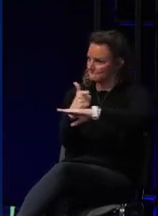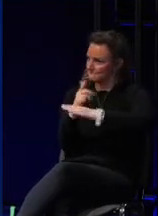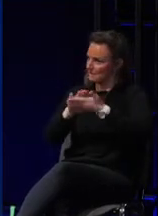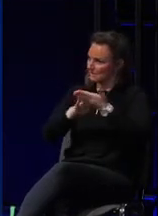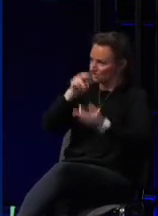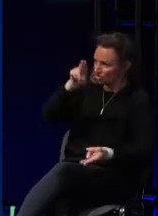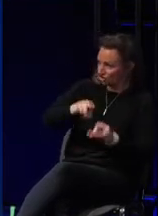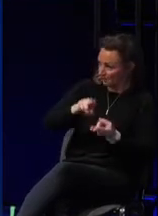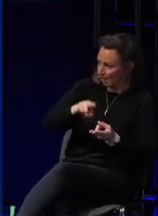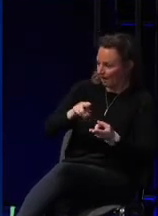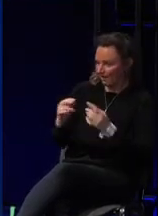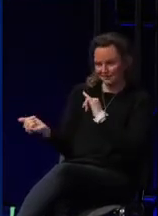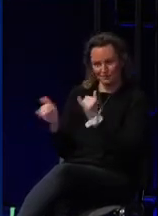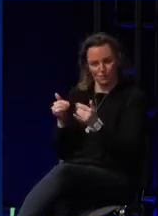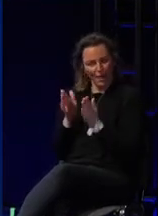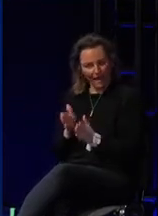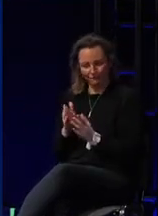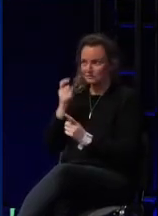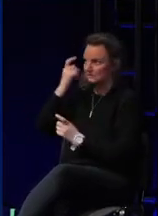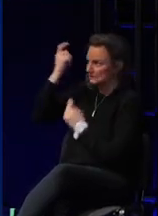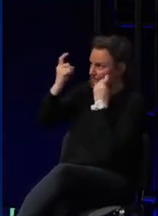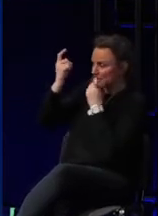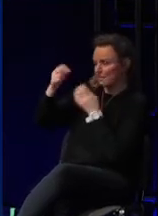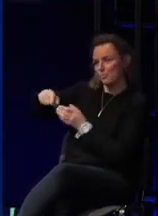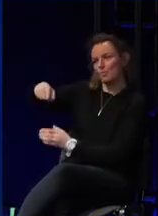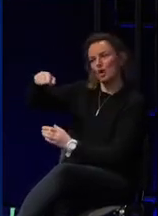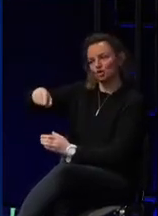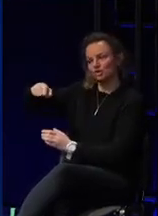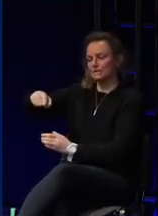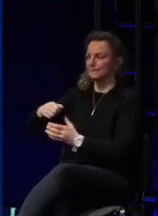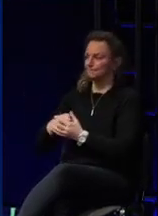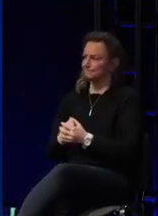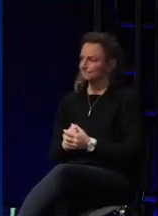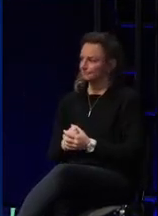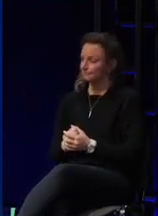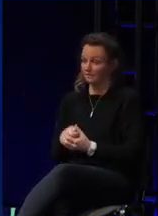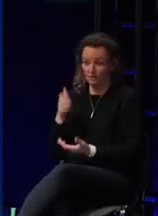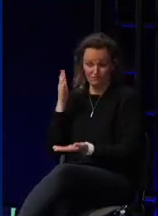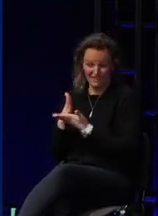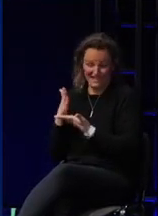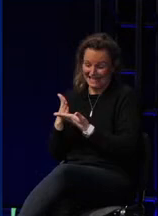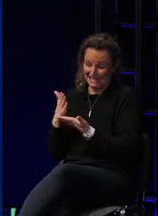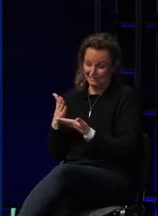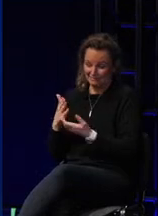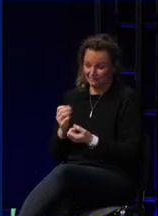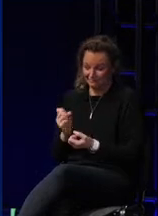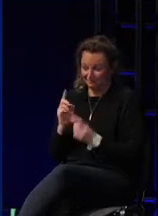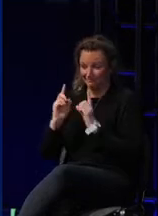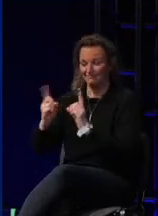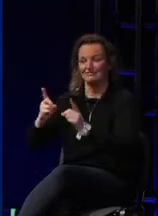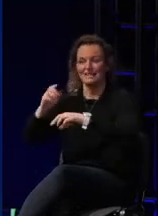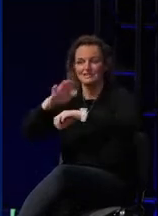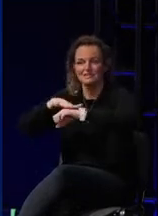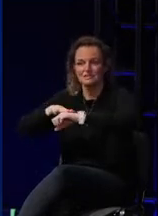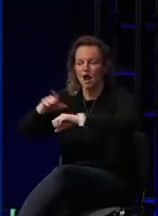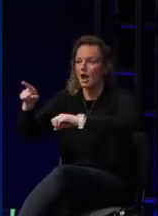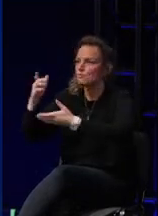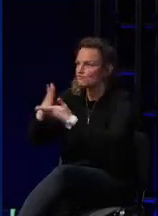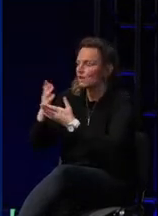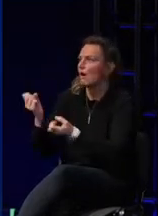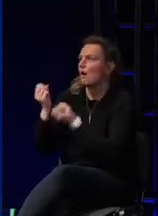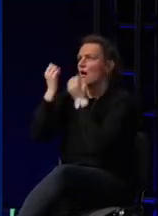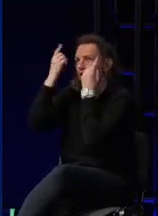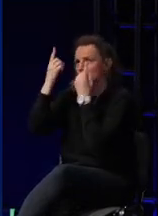And then, Yeah. you know, I think that to your point is it's the only time really where you understand or you get a real insight into the numbers.